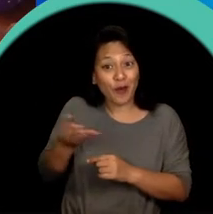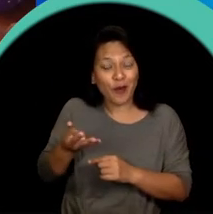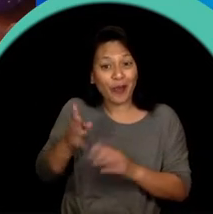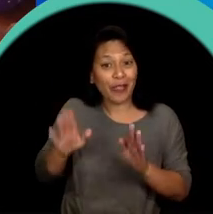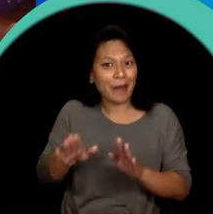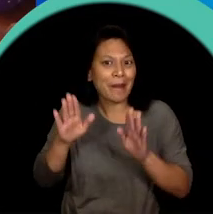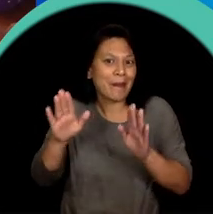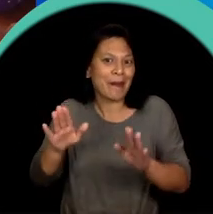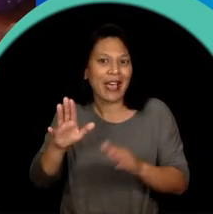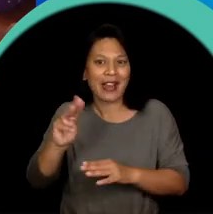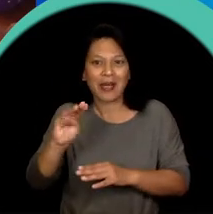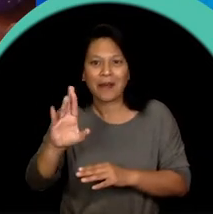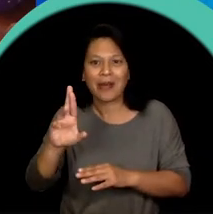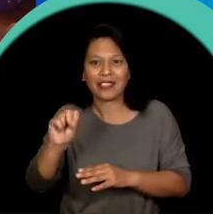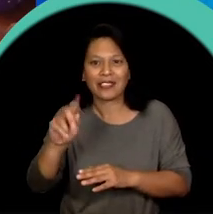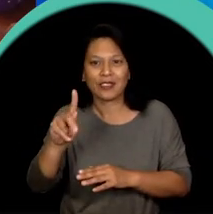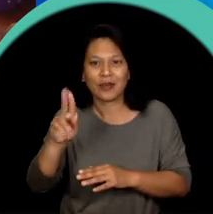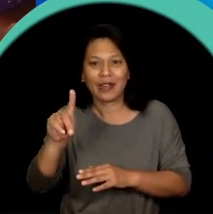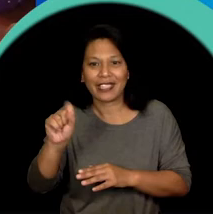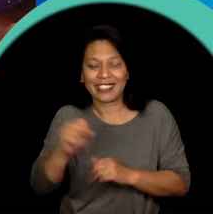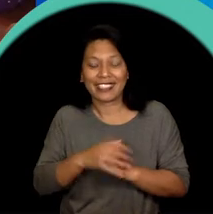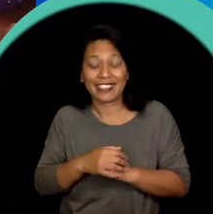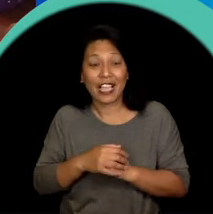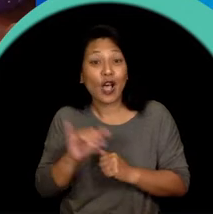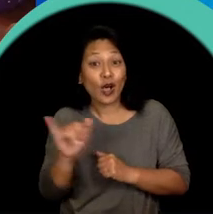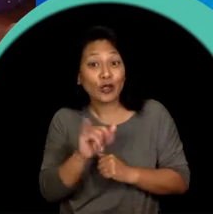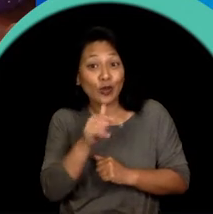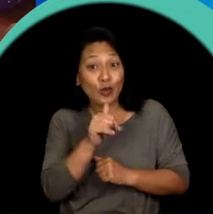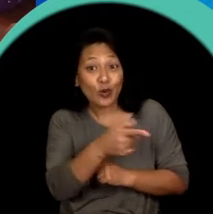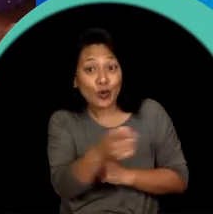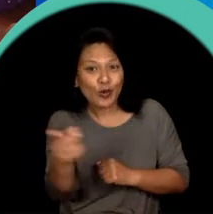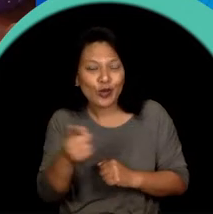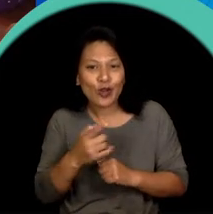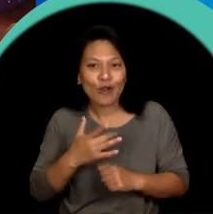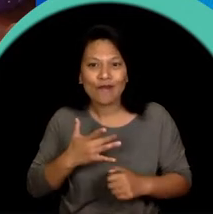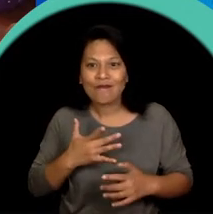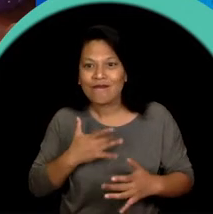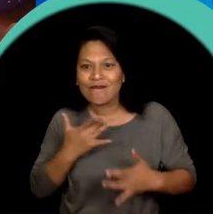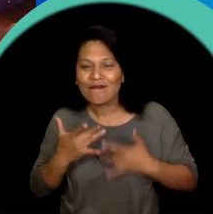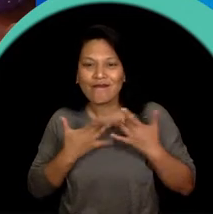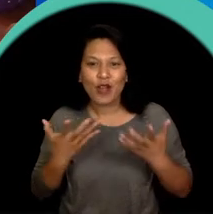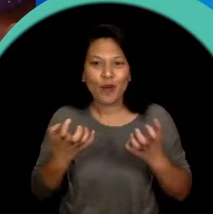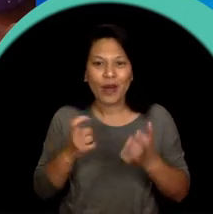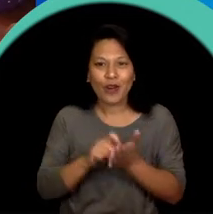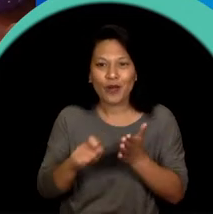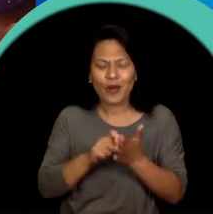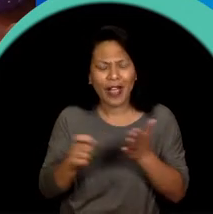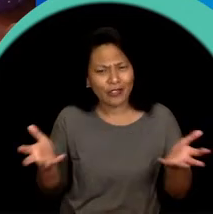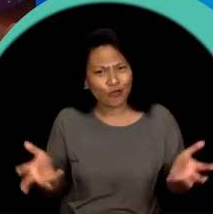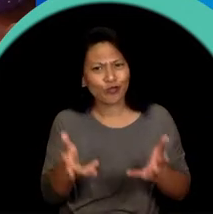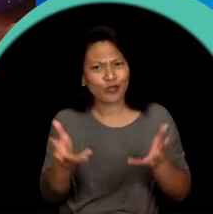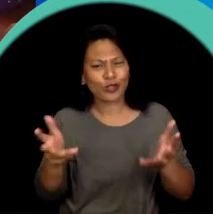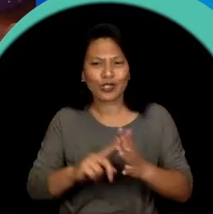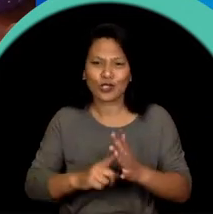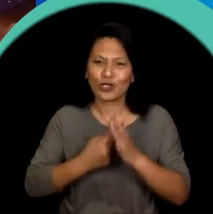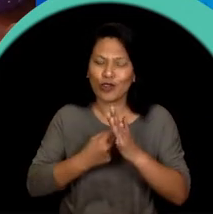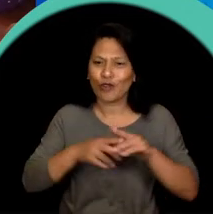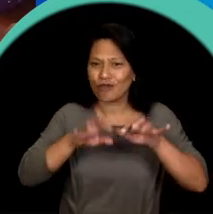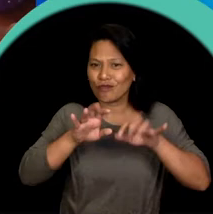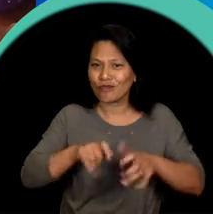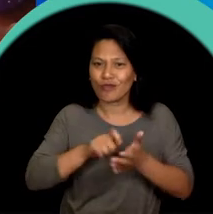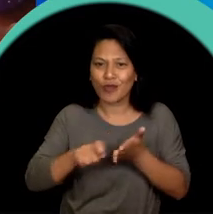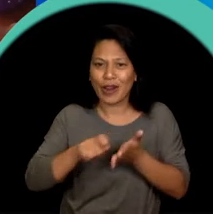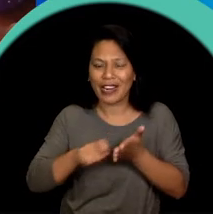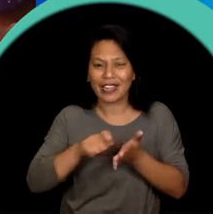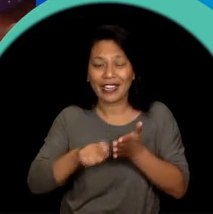isn't fair. And so again, the Mighty Muskrats are on the race, and they have to figure out who and why someone is